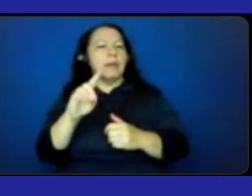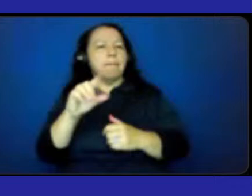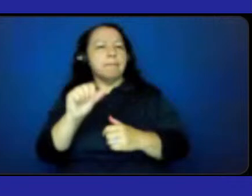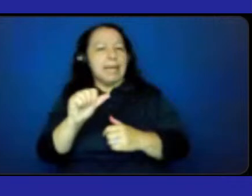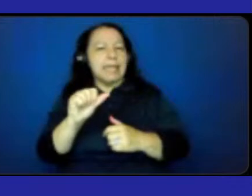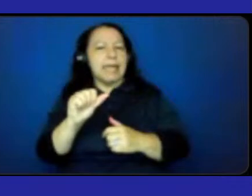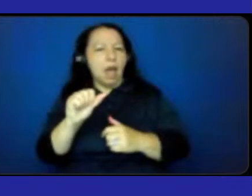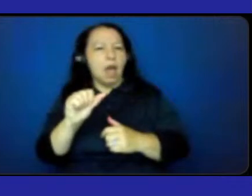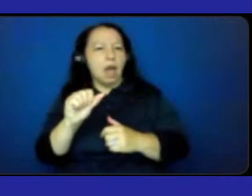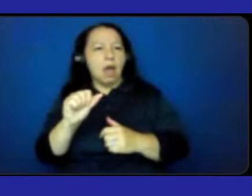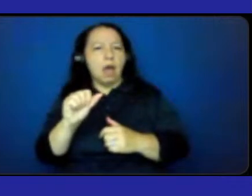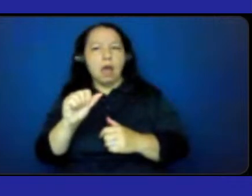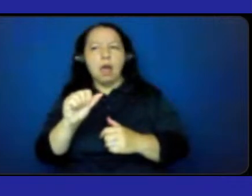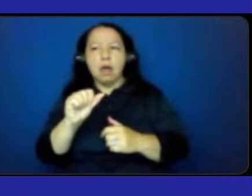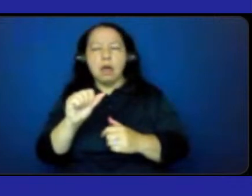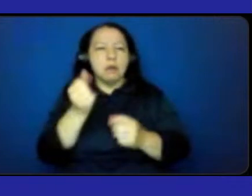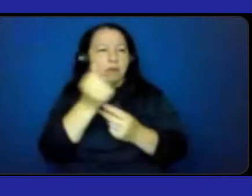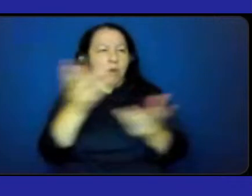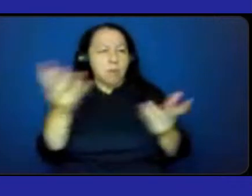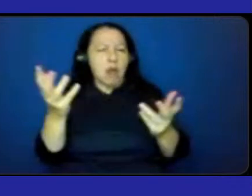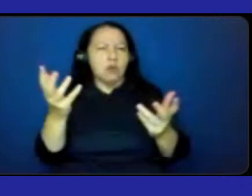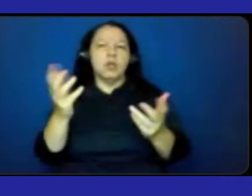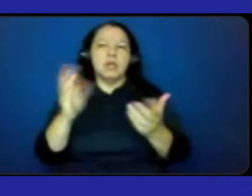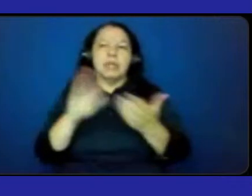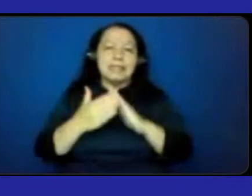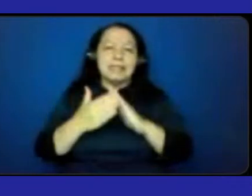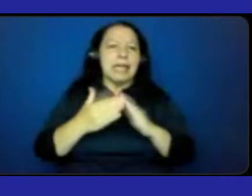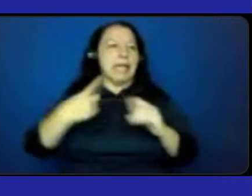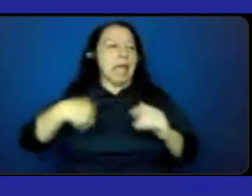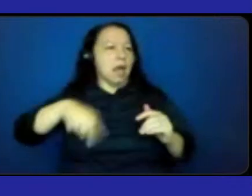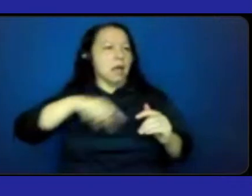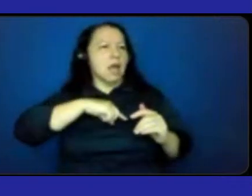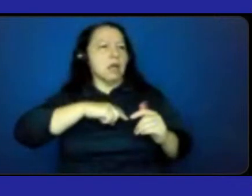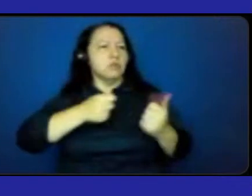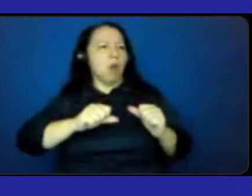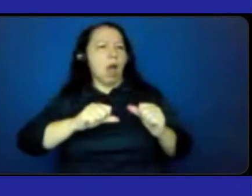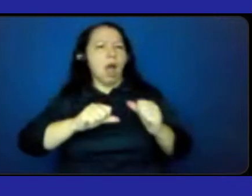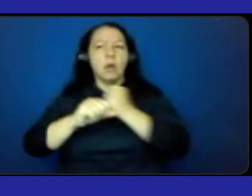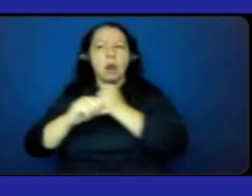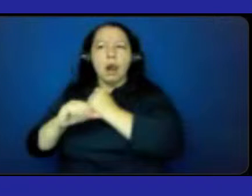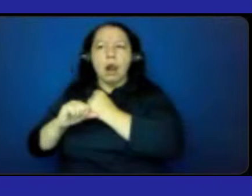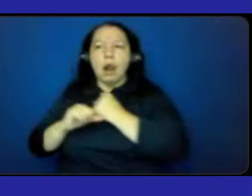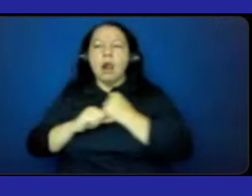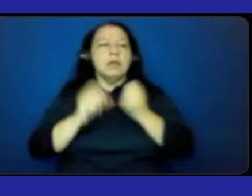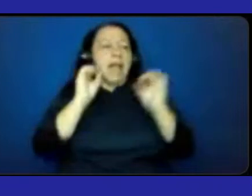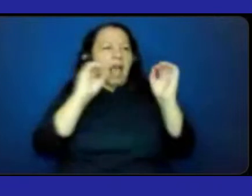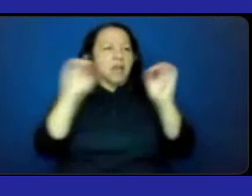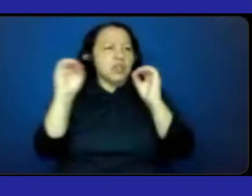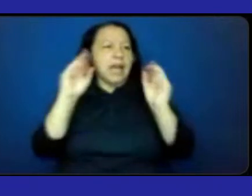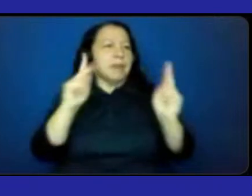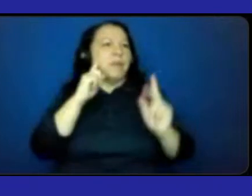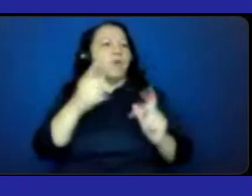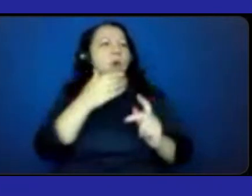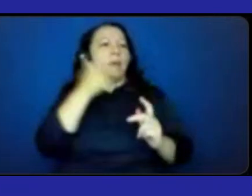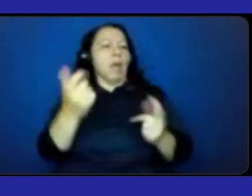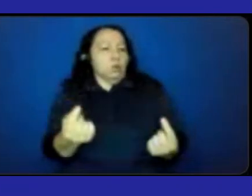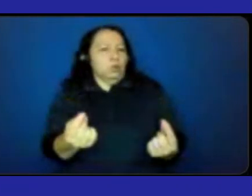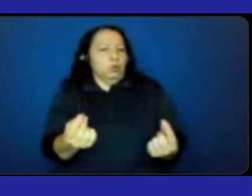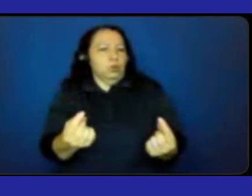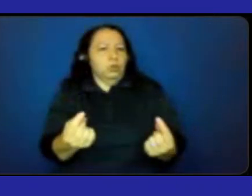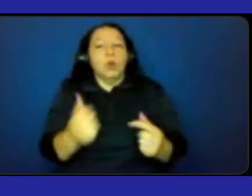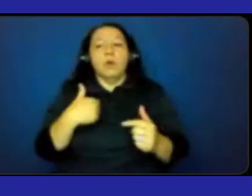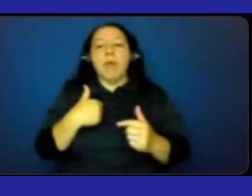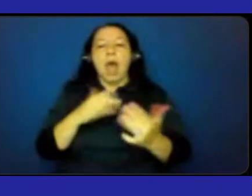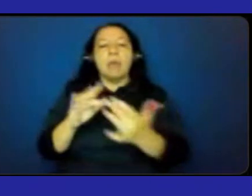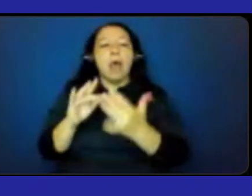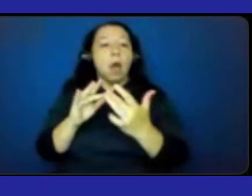city and we all have been putting out in terms of trying to educate people around best practices. We've had the outreach team that's been out there